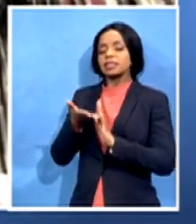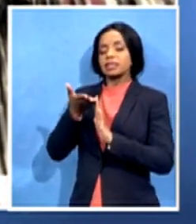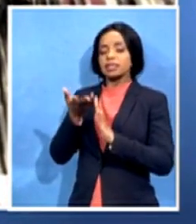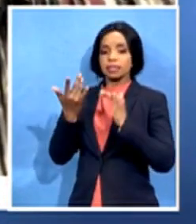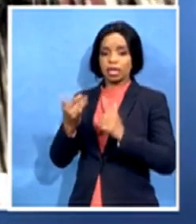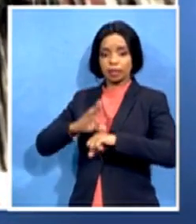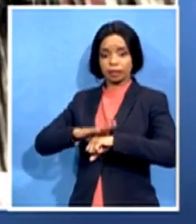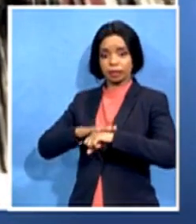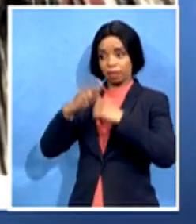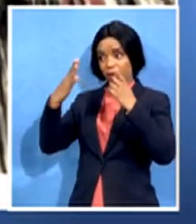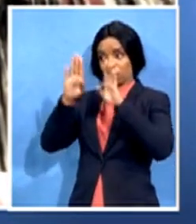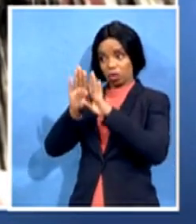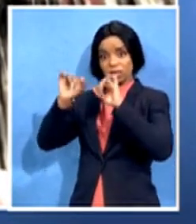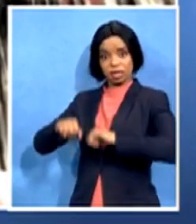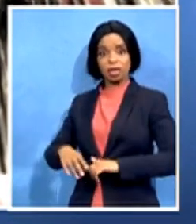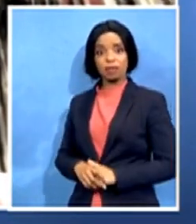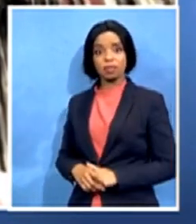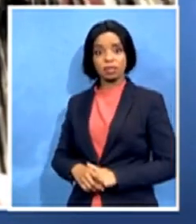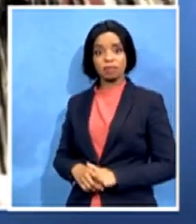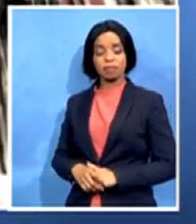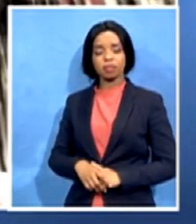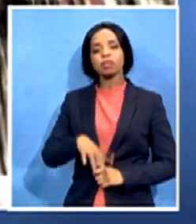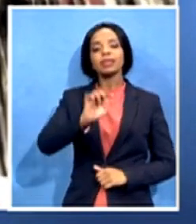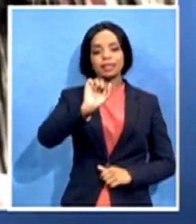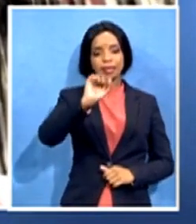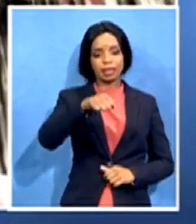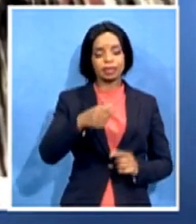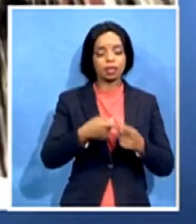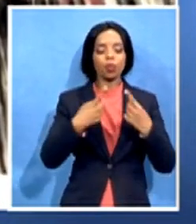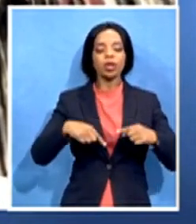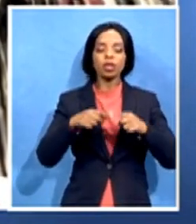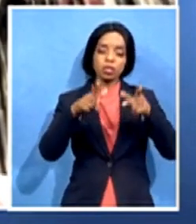Yes, we have observed. What are the possible reasons for this?